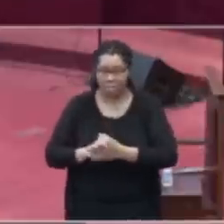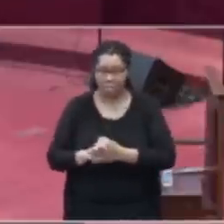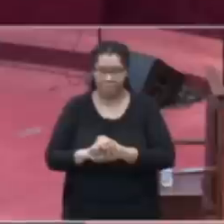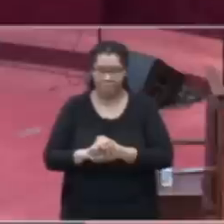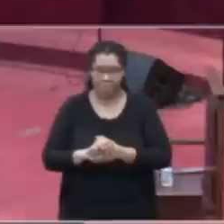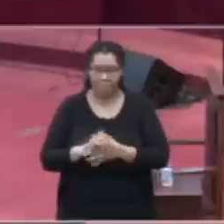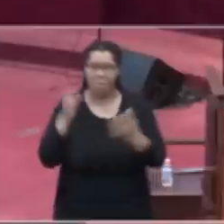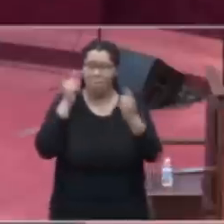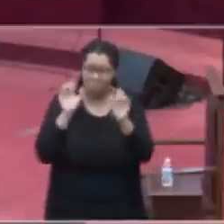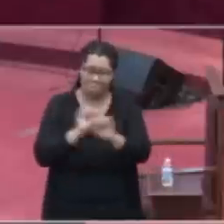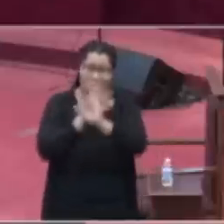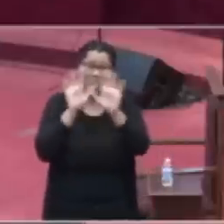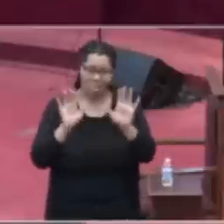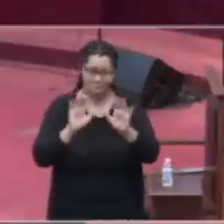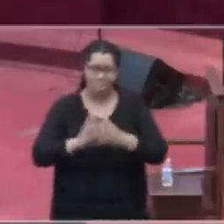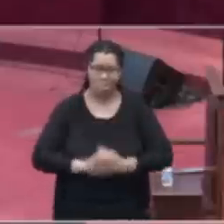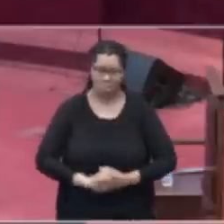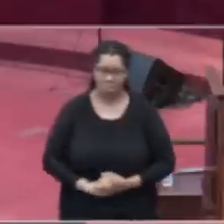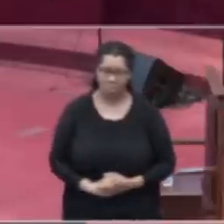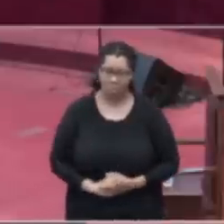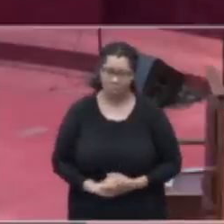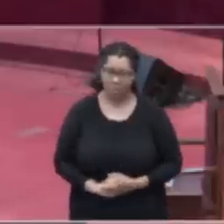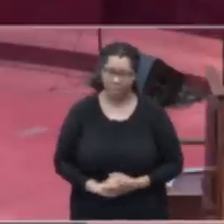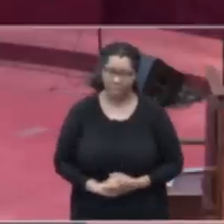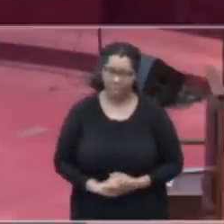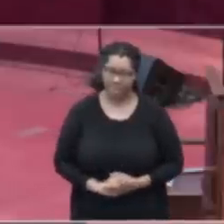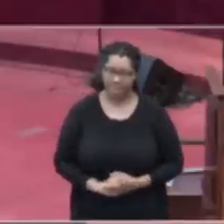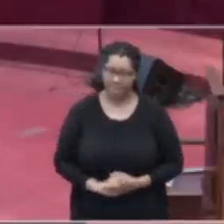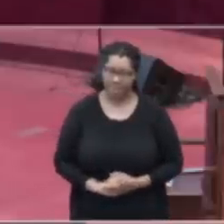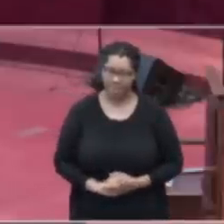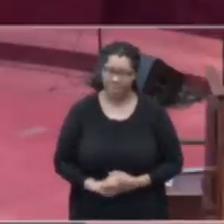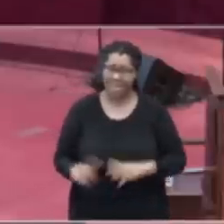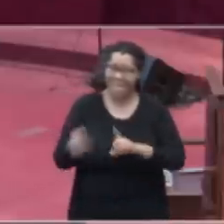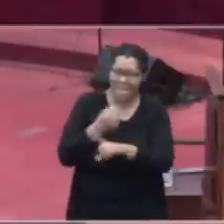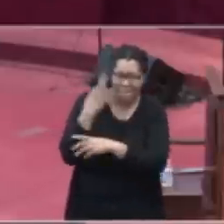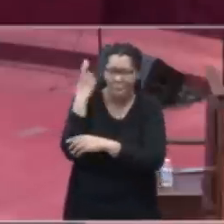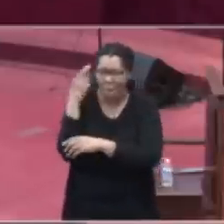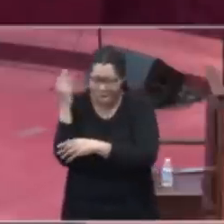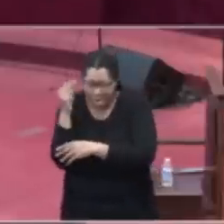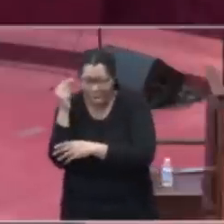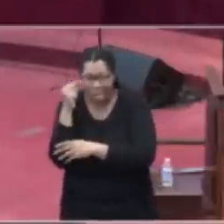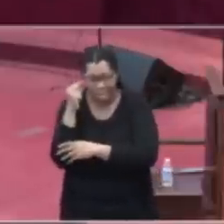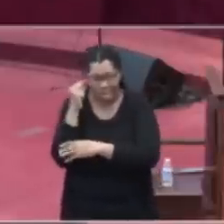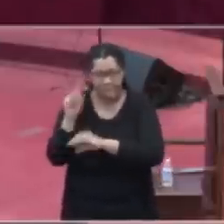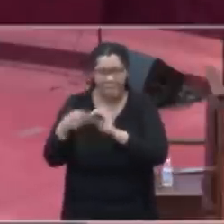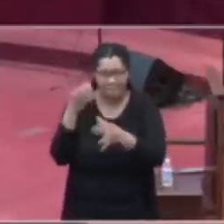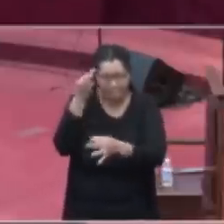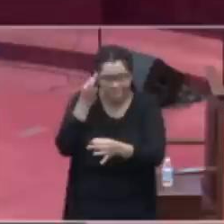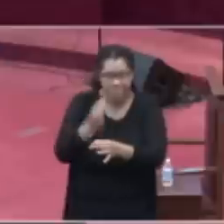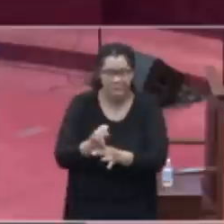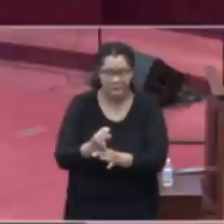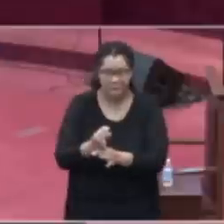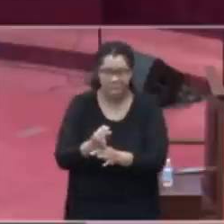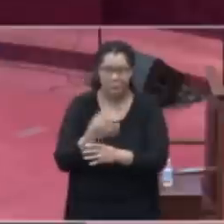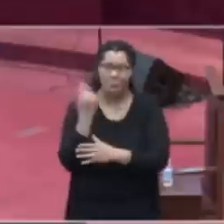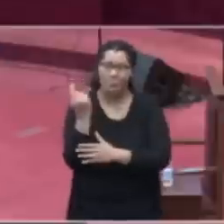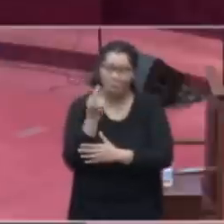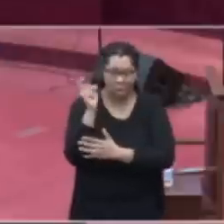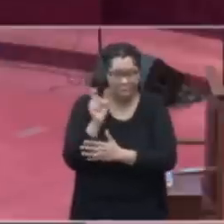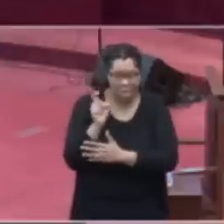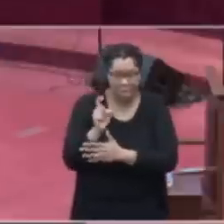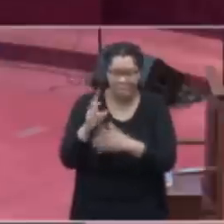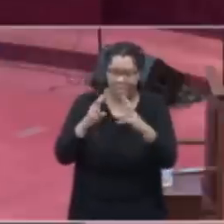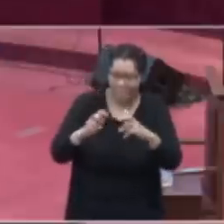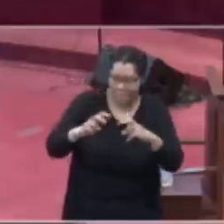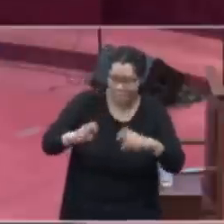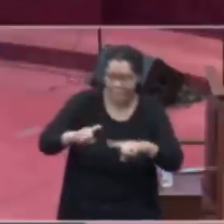His point is clear, isn't it? The attack of the rational mind when it comes to issues of faith has to always be sifted through